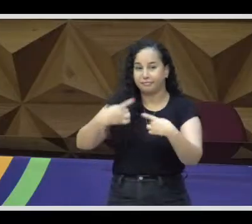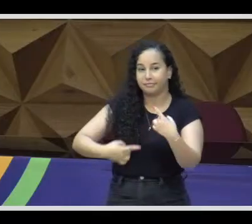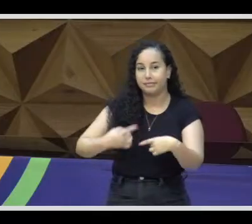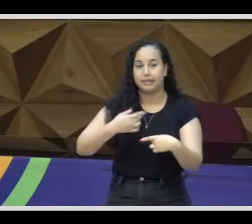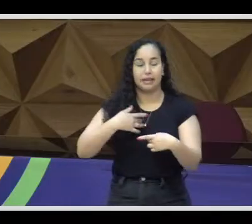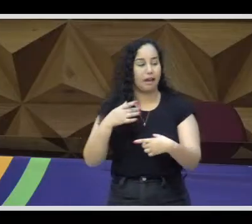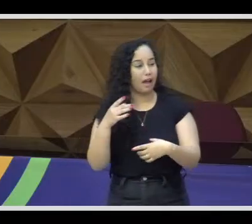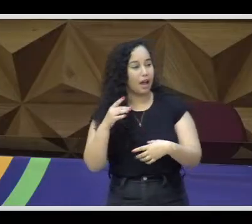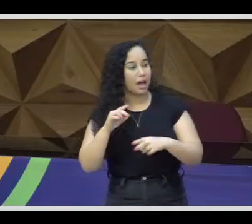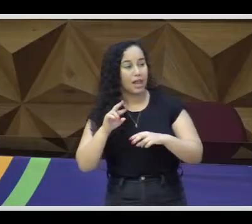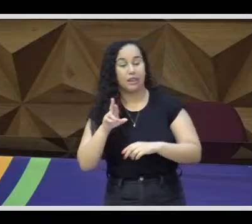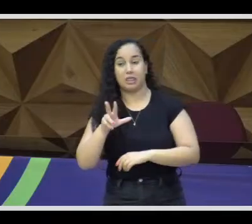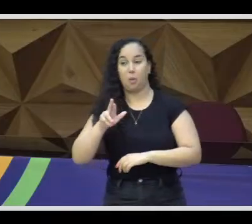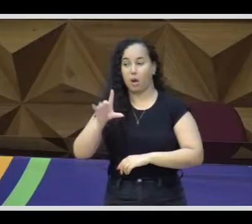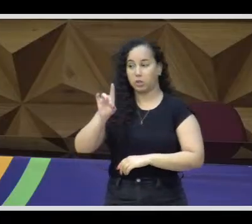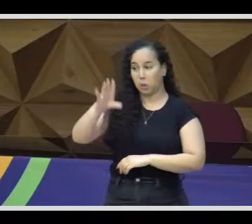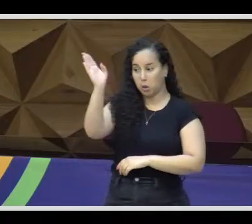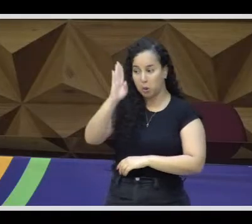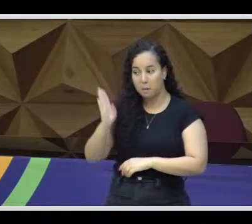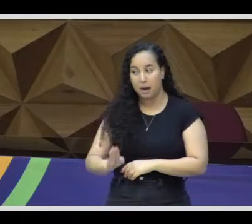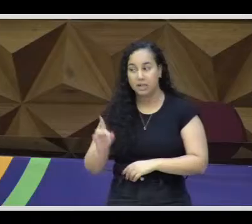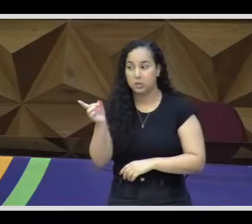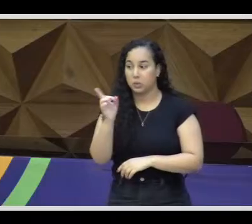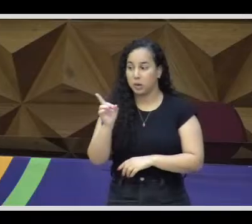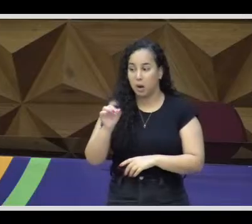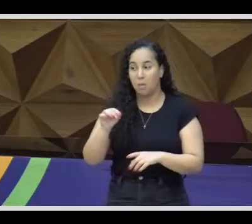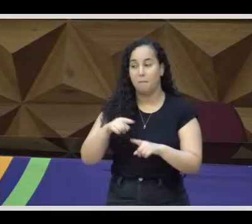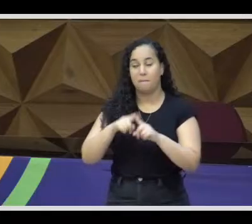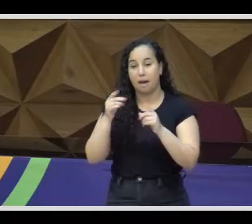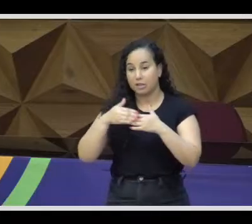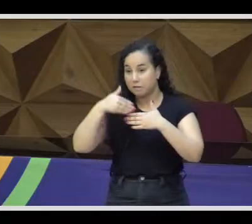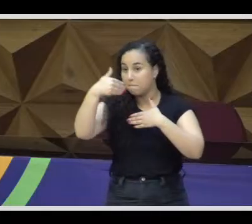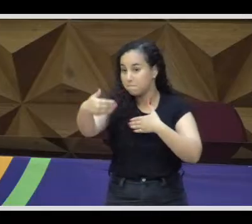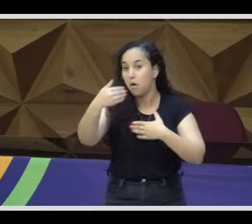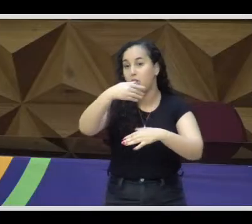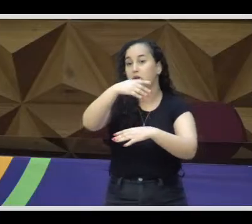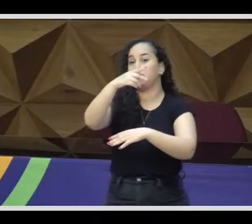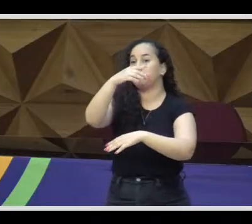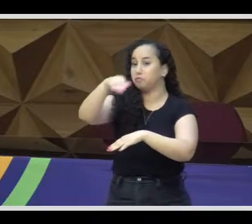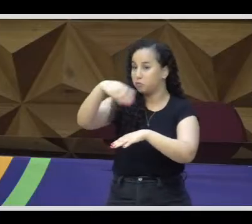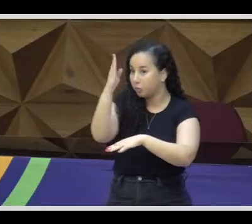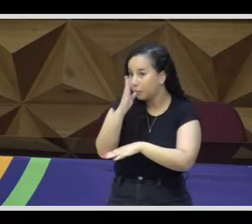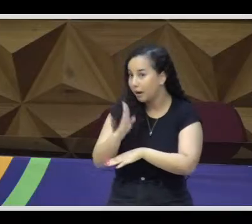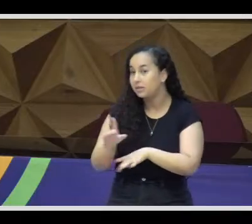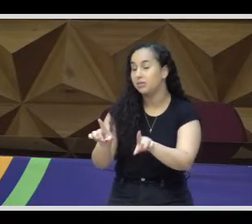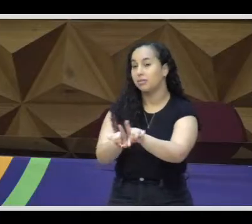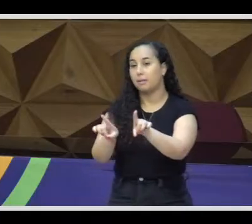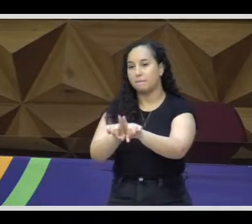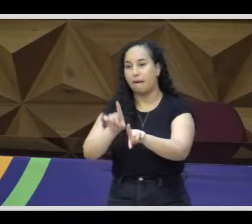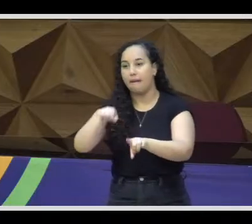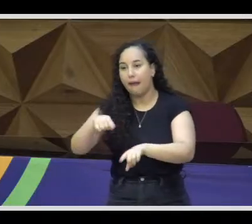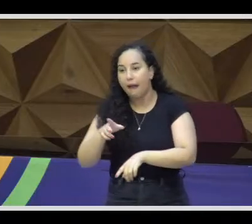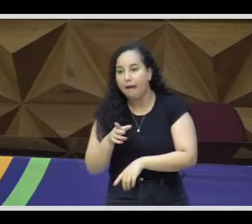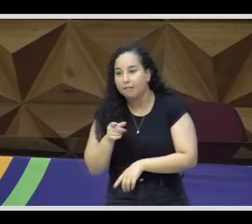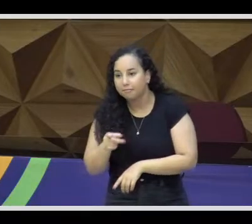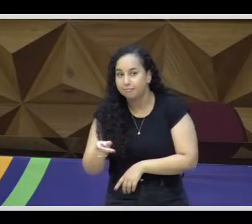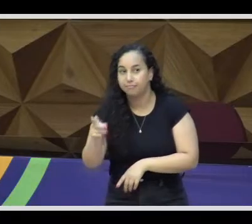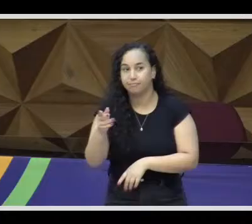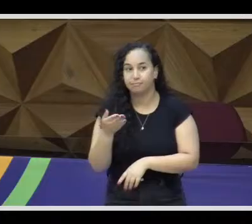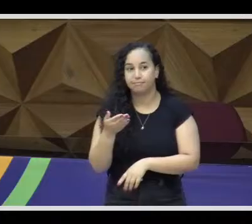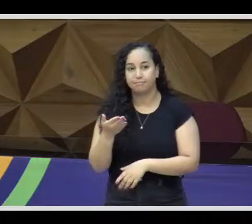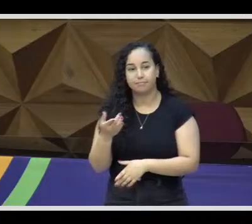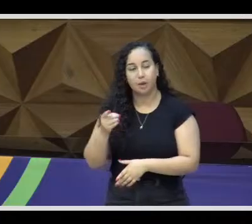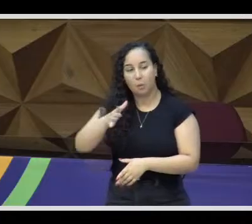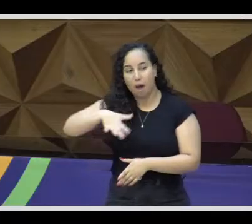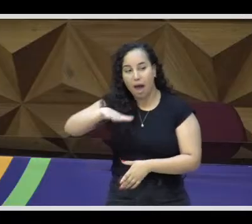right? Not only in Brazil, but also outside here. And it's a very promising area.